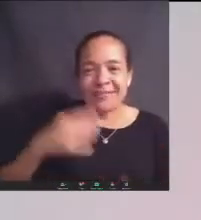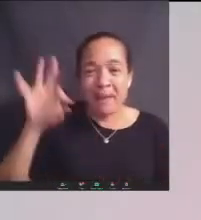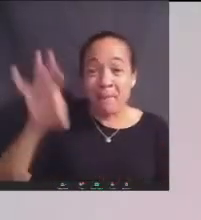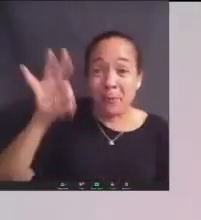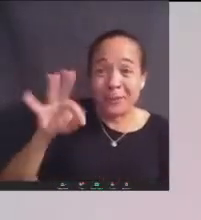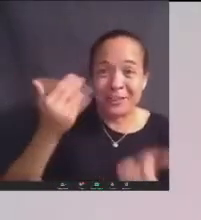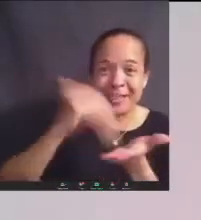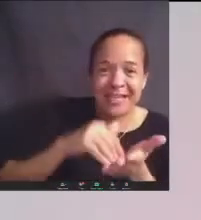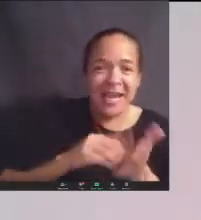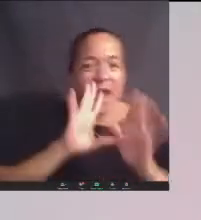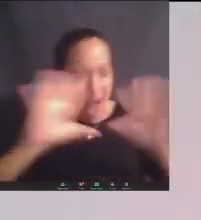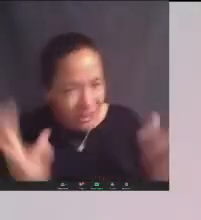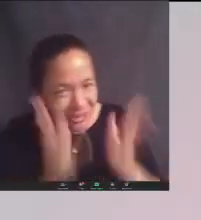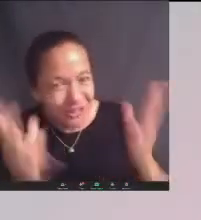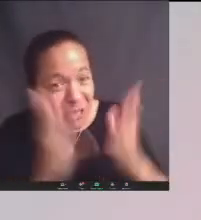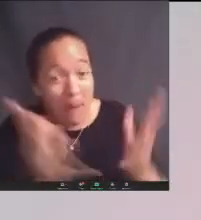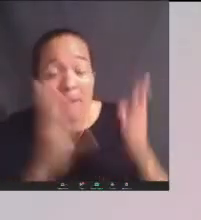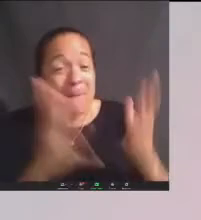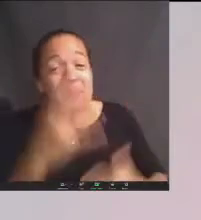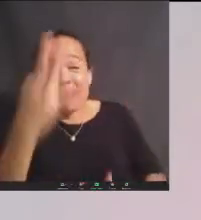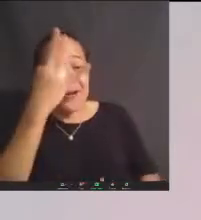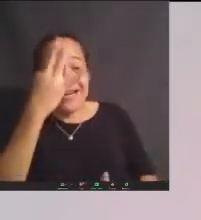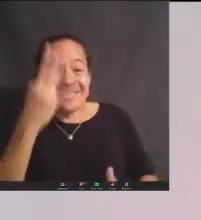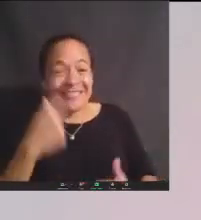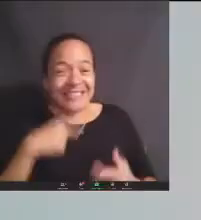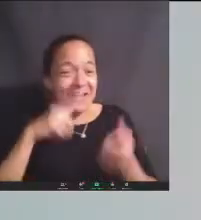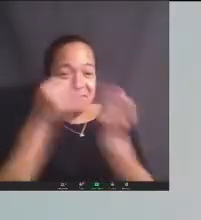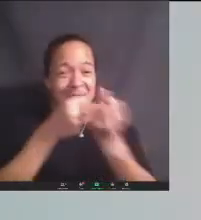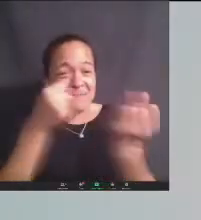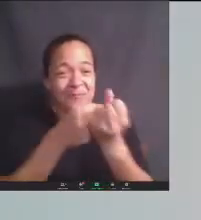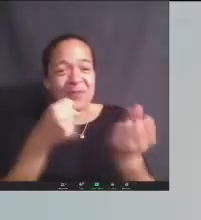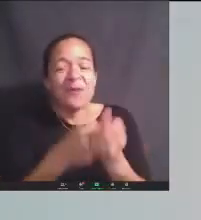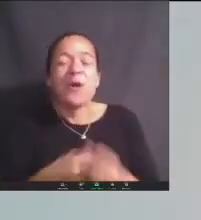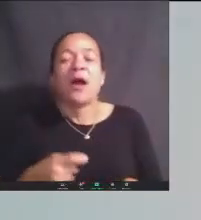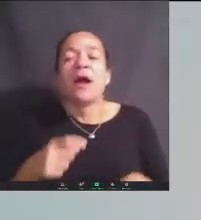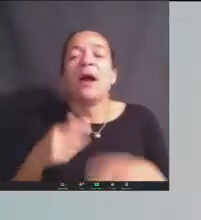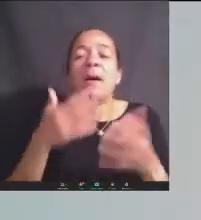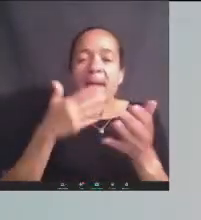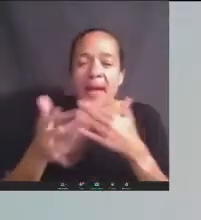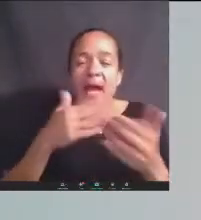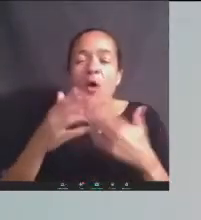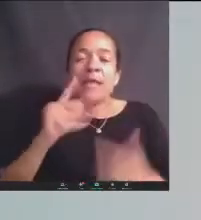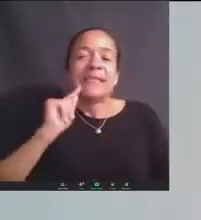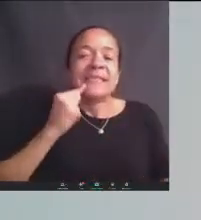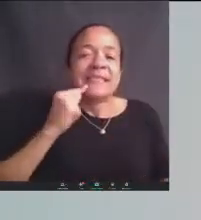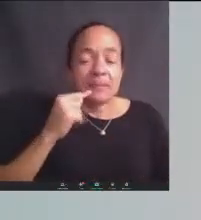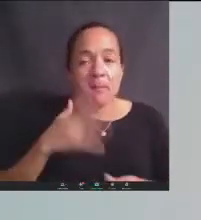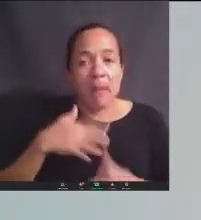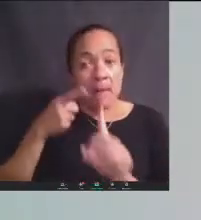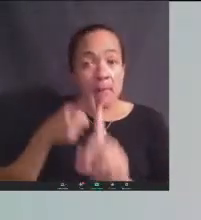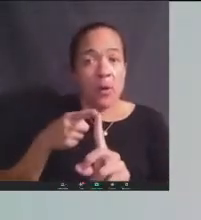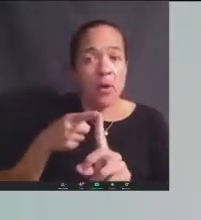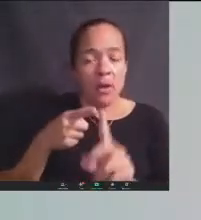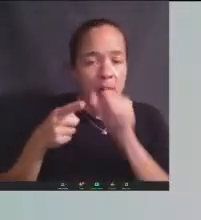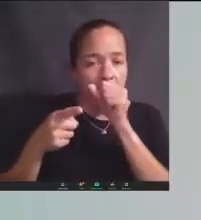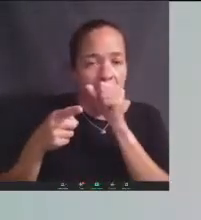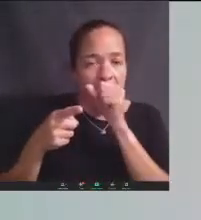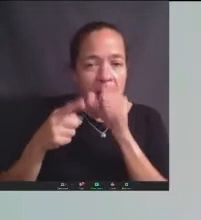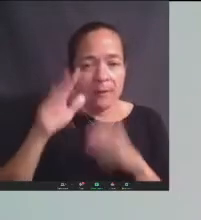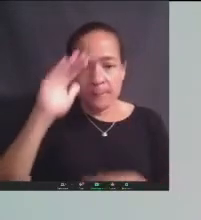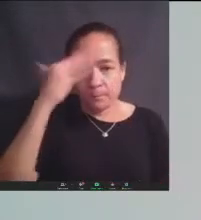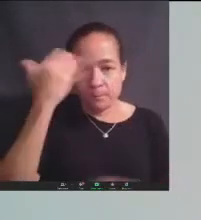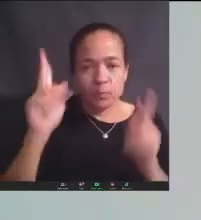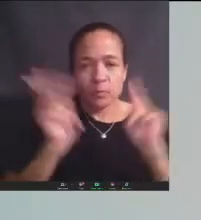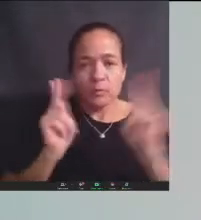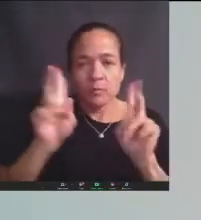over here. But sincerely, the point that I'm trying to drive home is Black people have literally always been assets